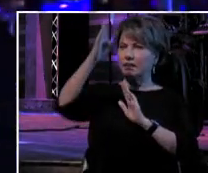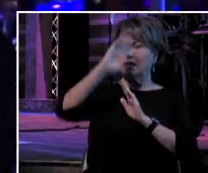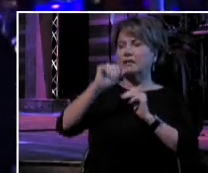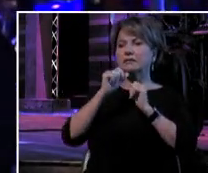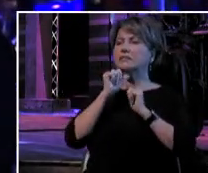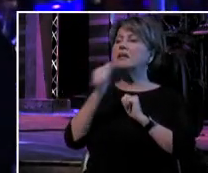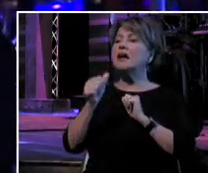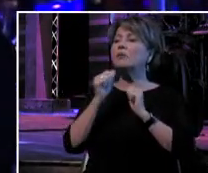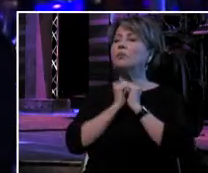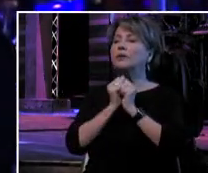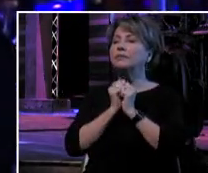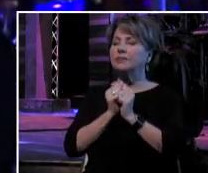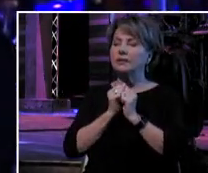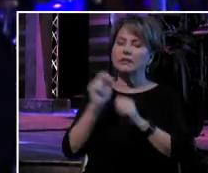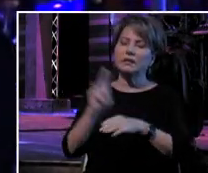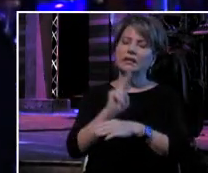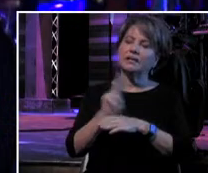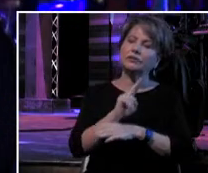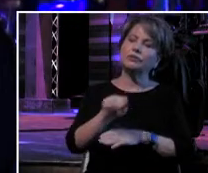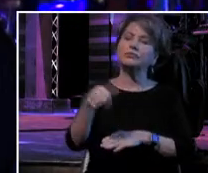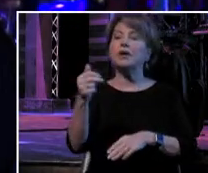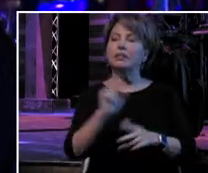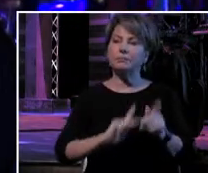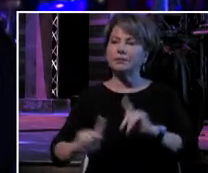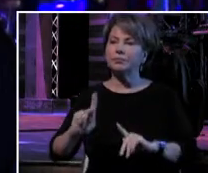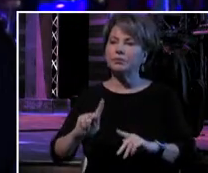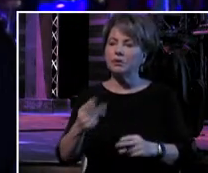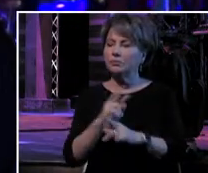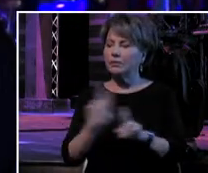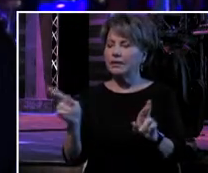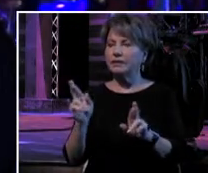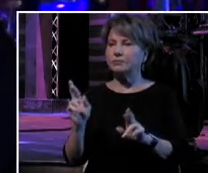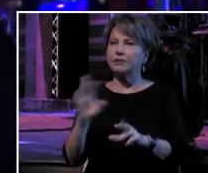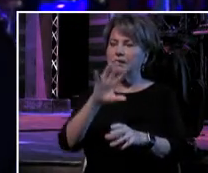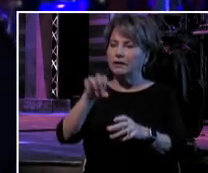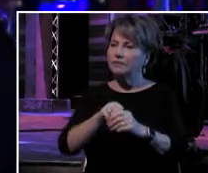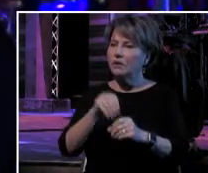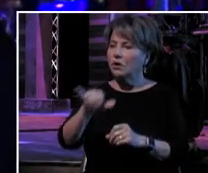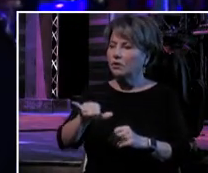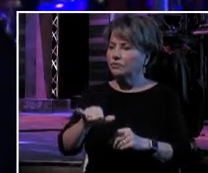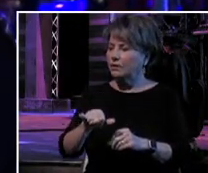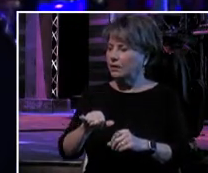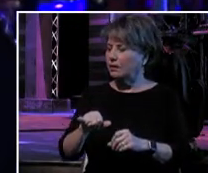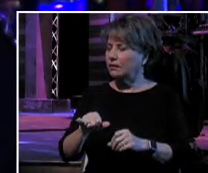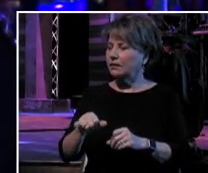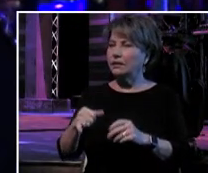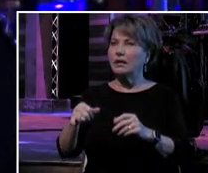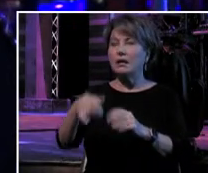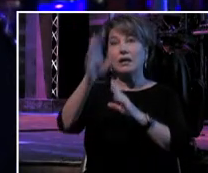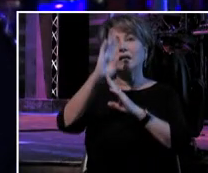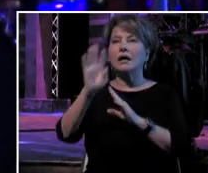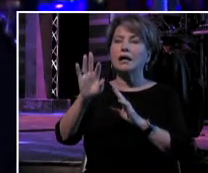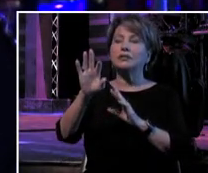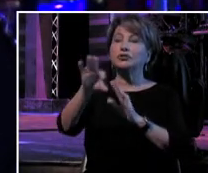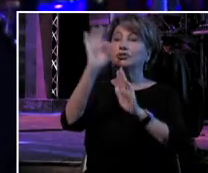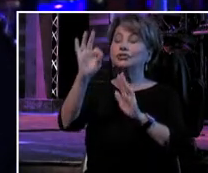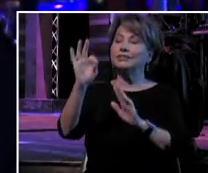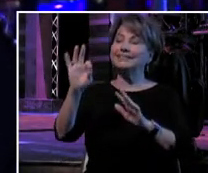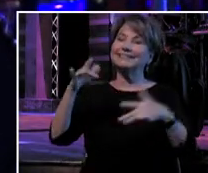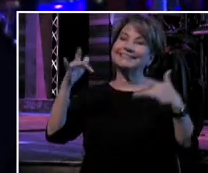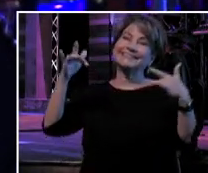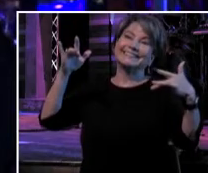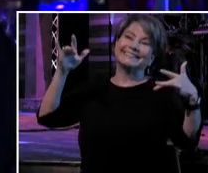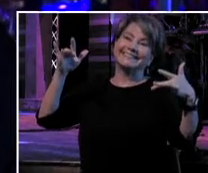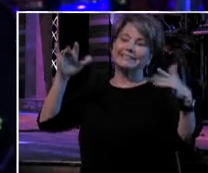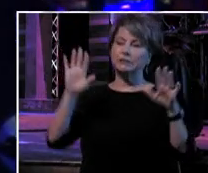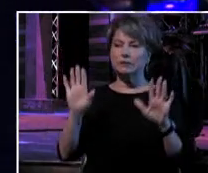He's going to use other people to do that, what he wants them to do. Because God only chooses shiny, happy people, okay? And Paul is